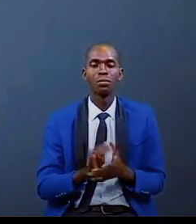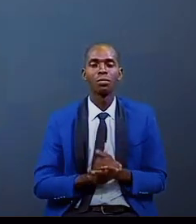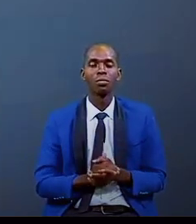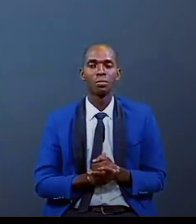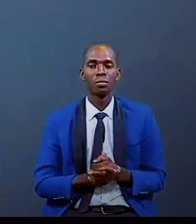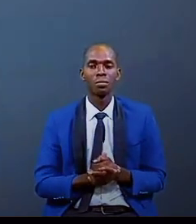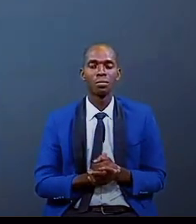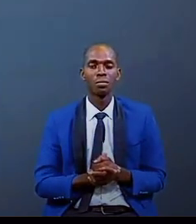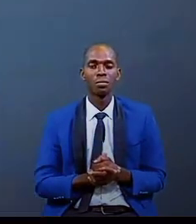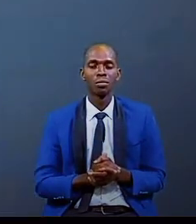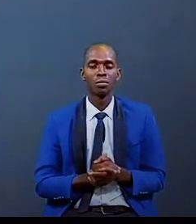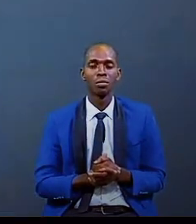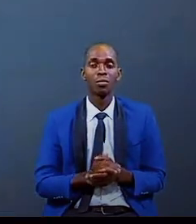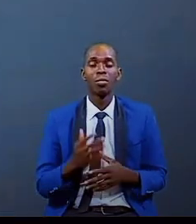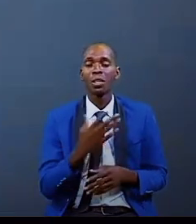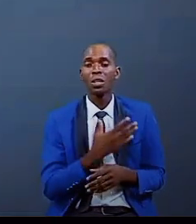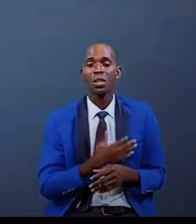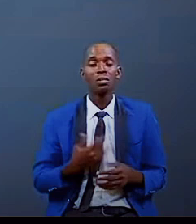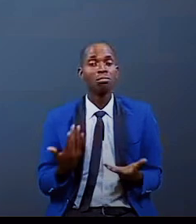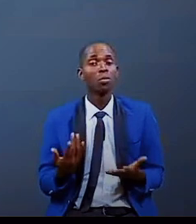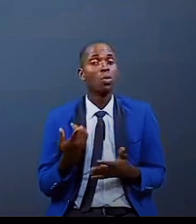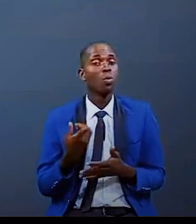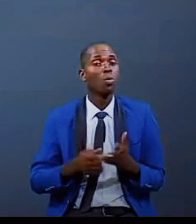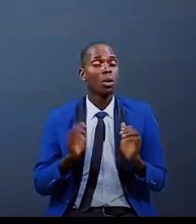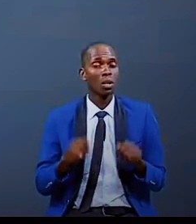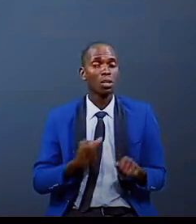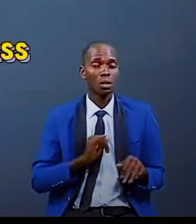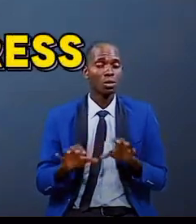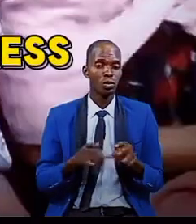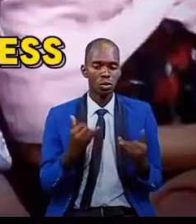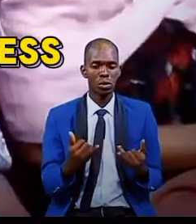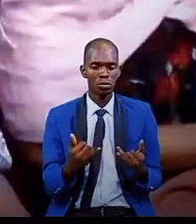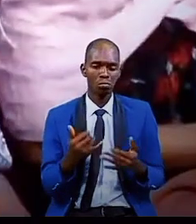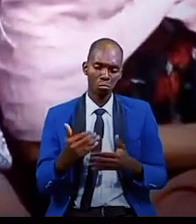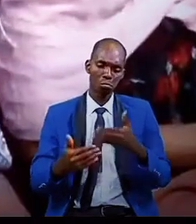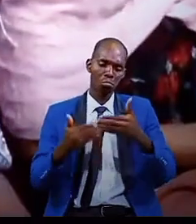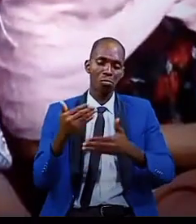said, okay, what do I do now? Progress. I will make progress.